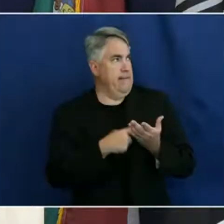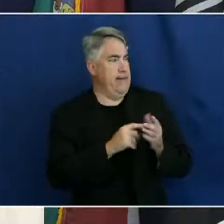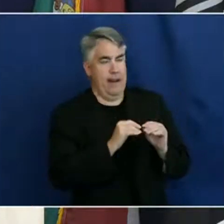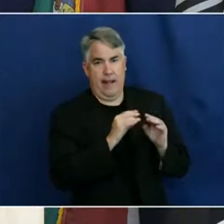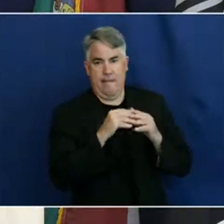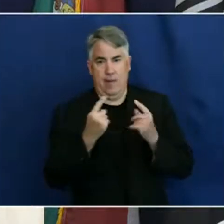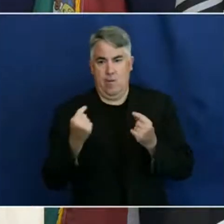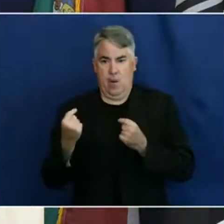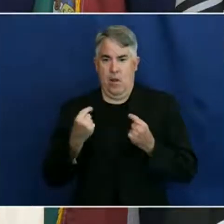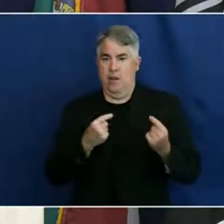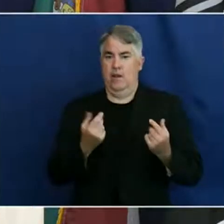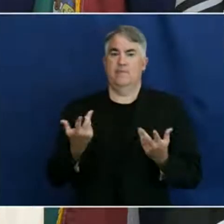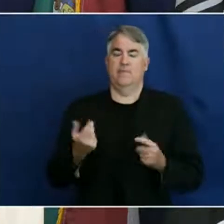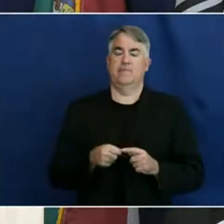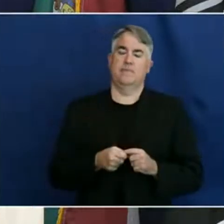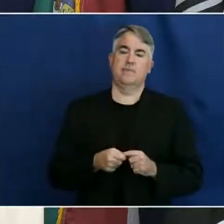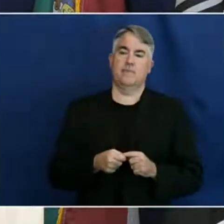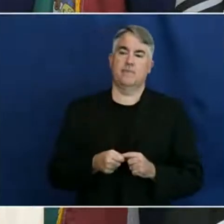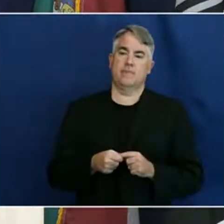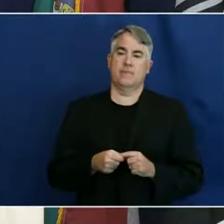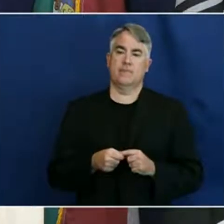that.